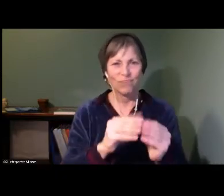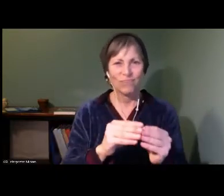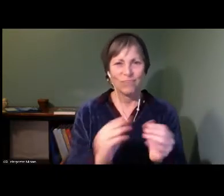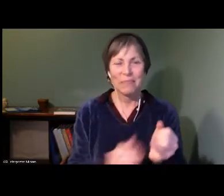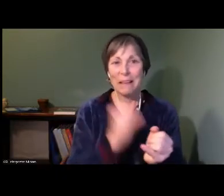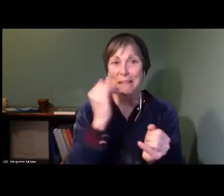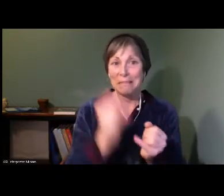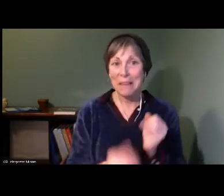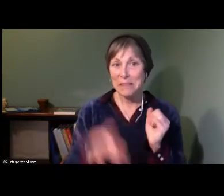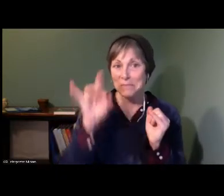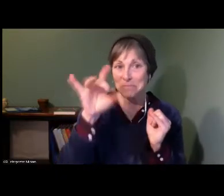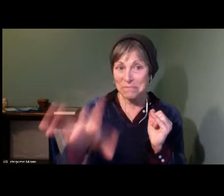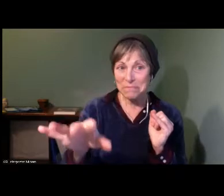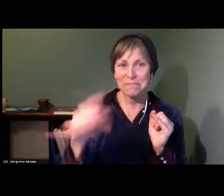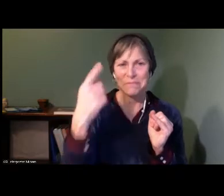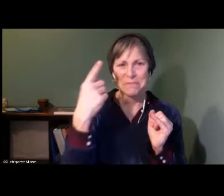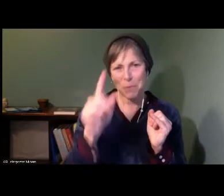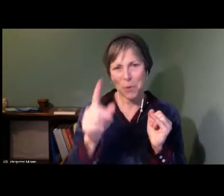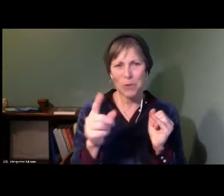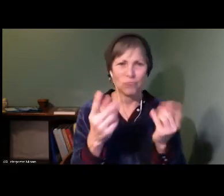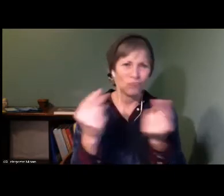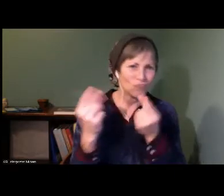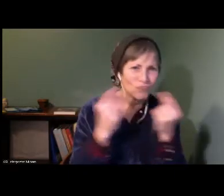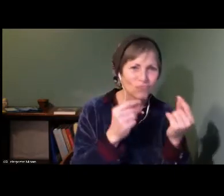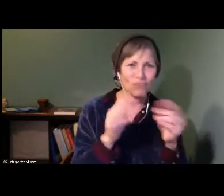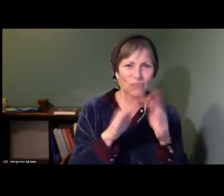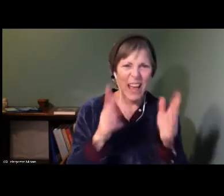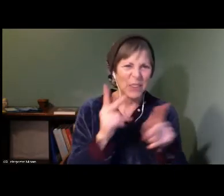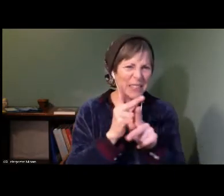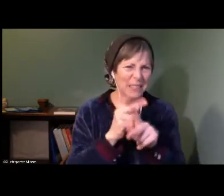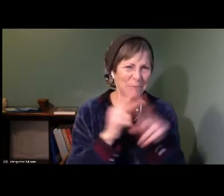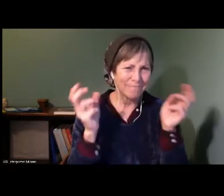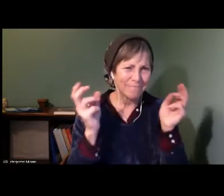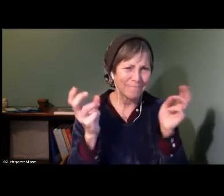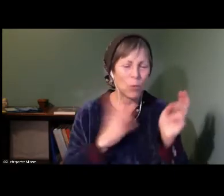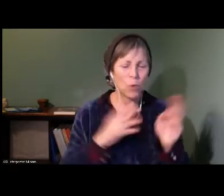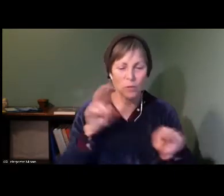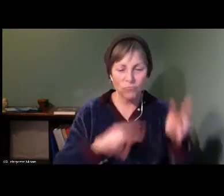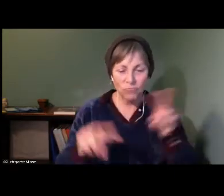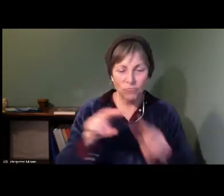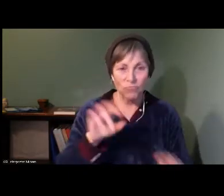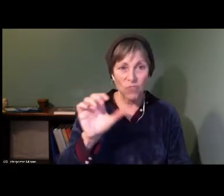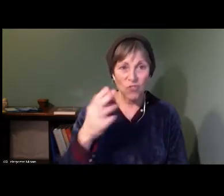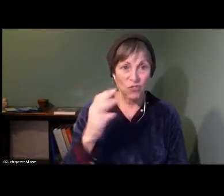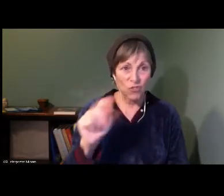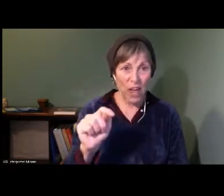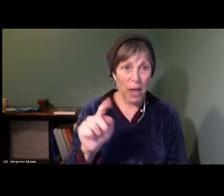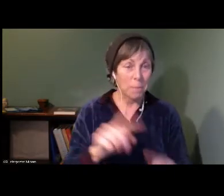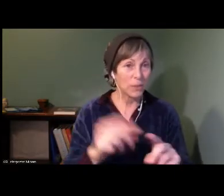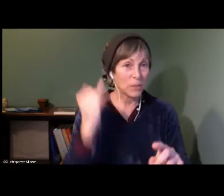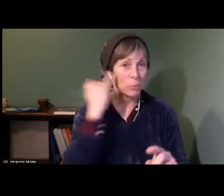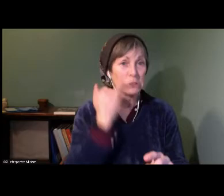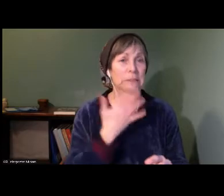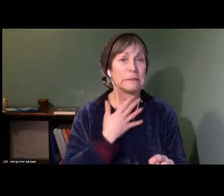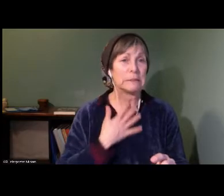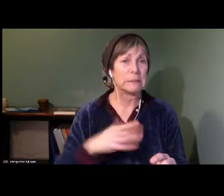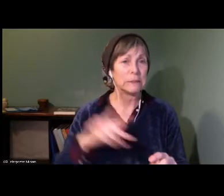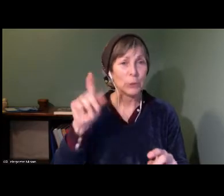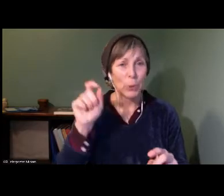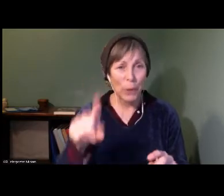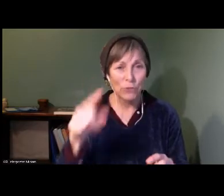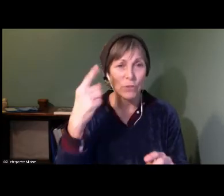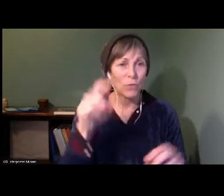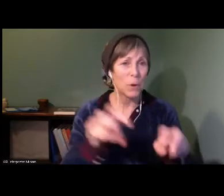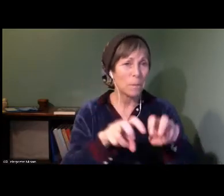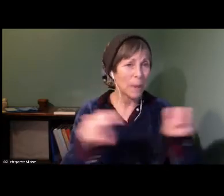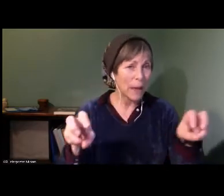housekeeping note, you know we will be monitoring the chat but for anyone who has a question for one of our panelists or for the VAC